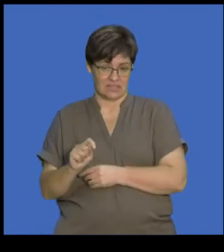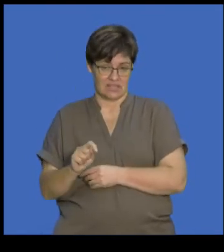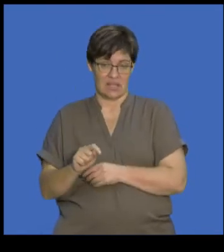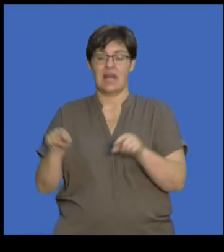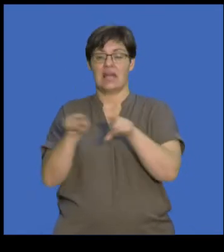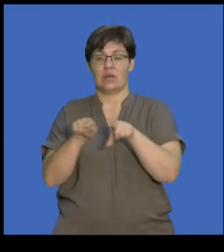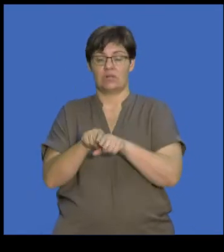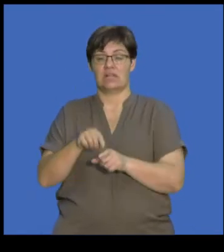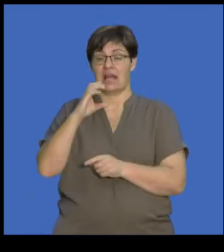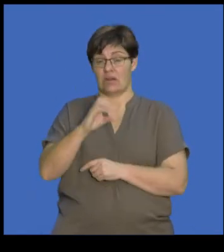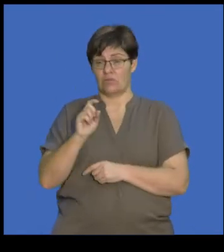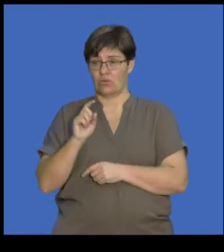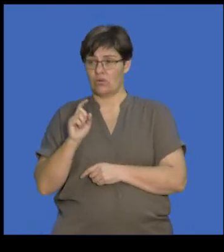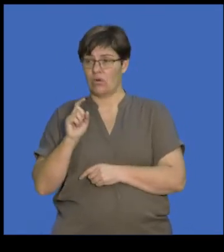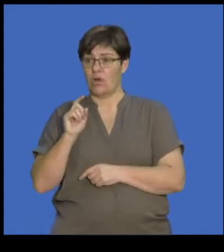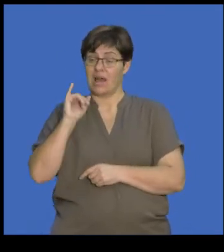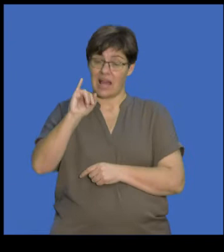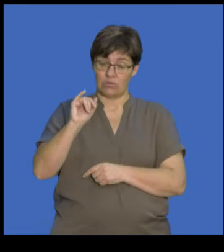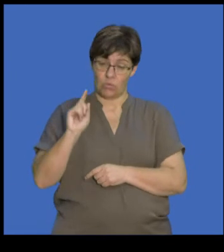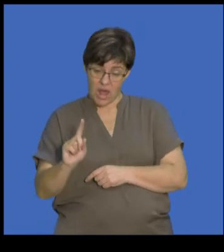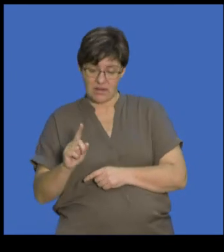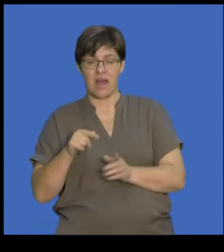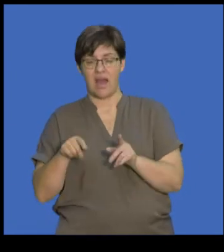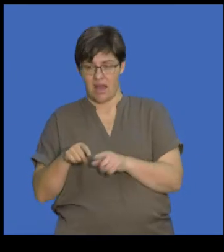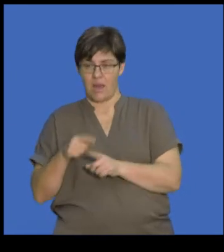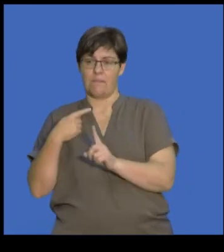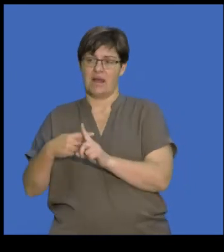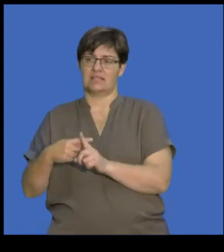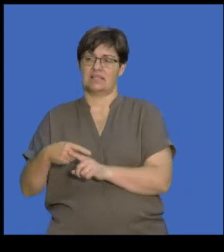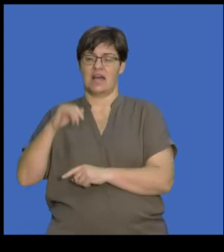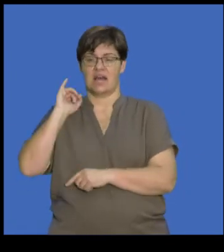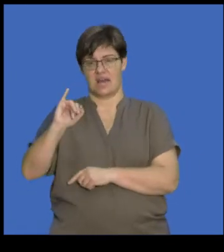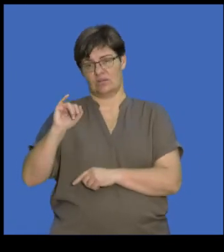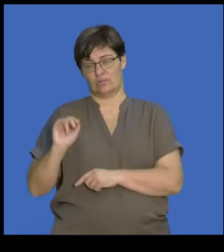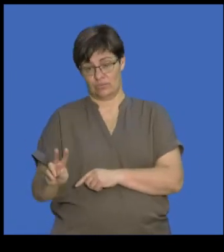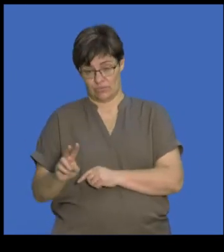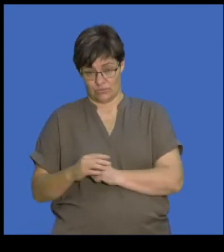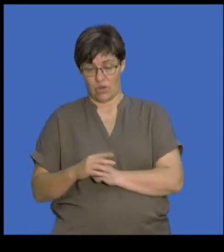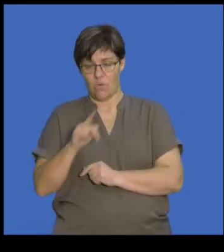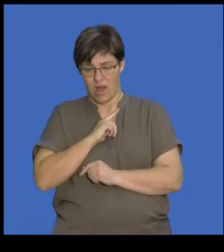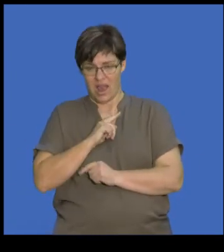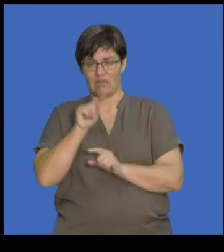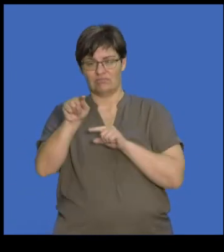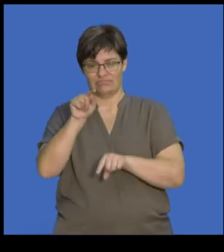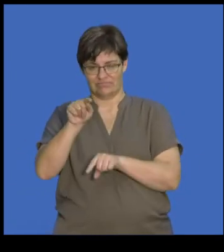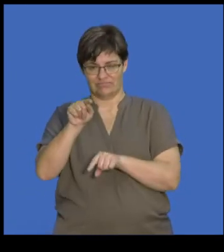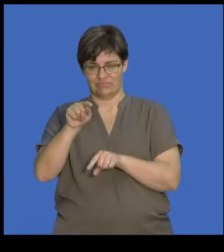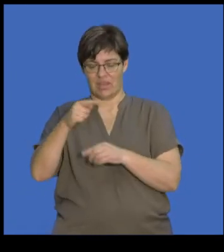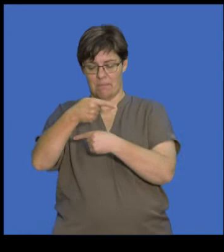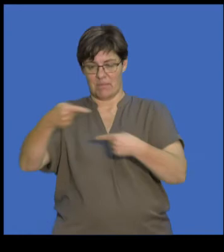1 plus current 2 in this case, because we only have 2 resistors connected in parallel, all right? So